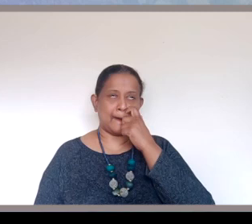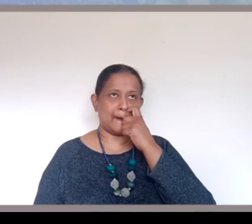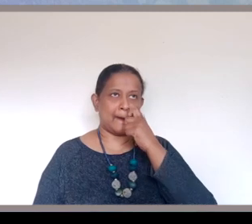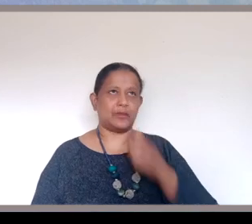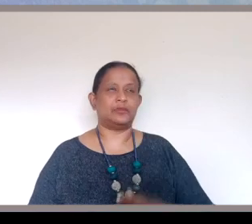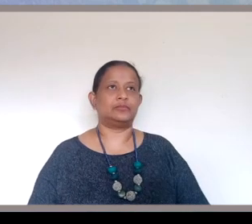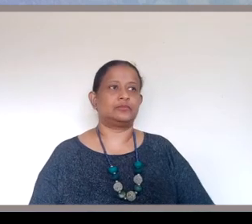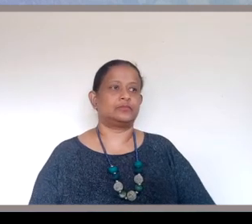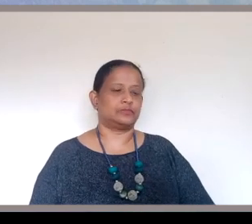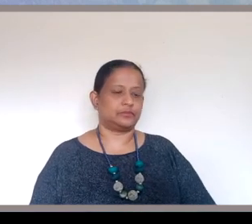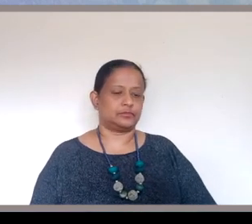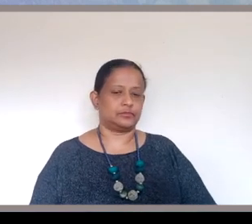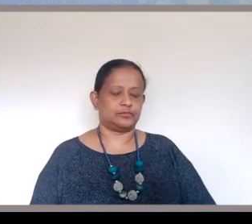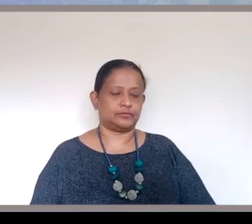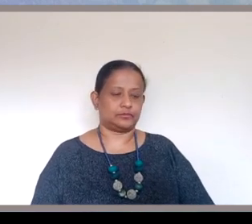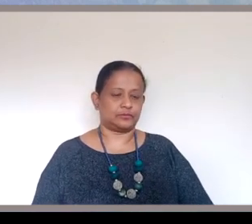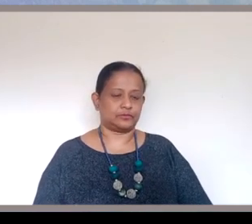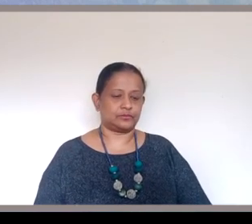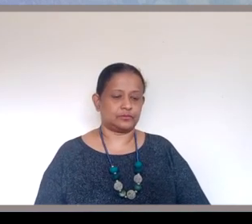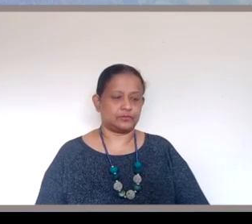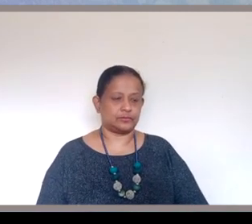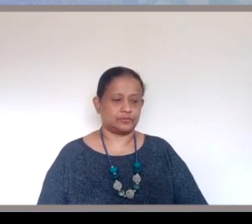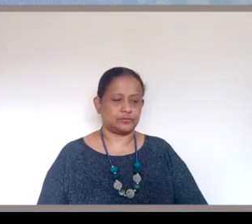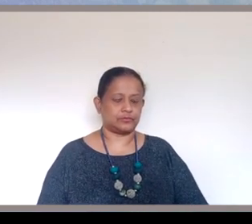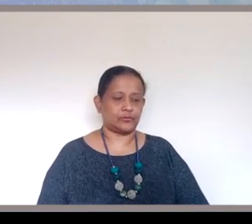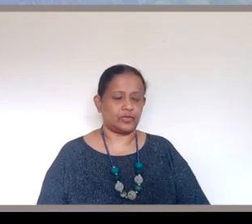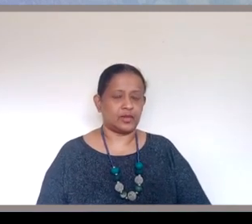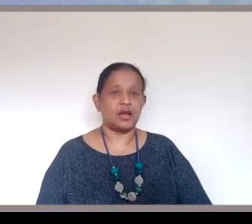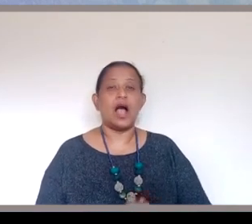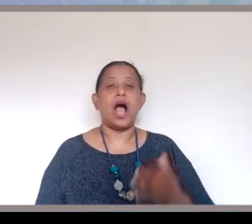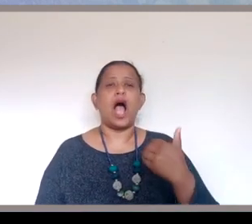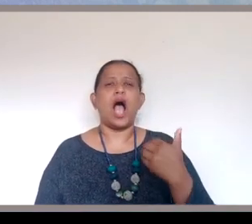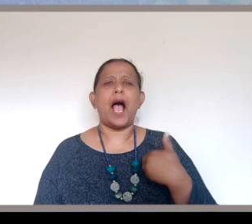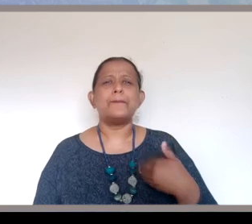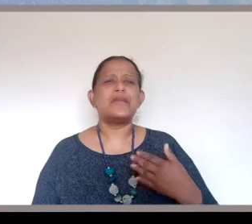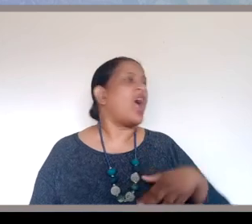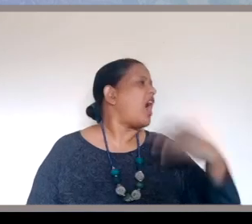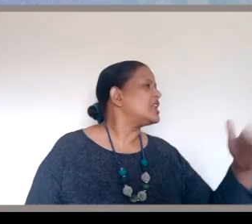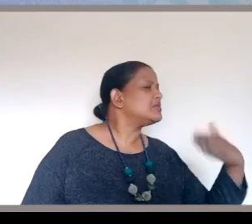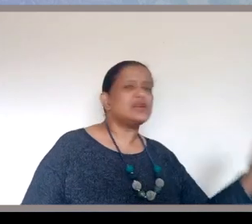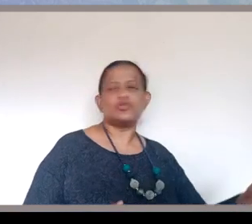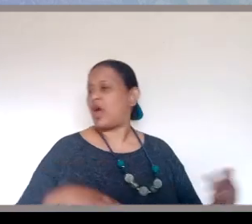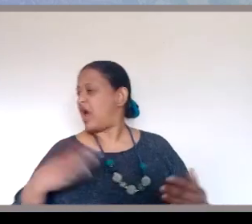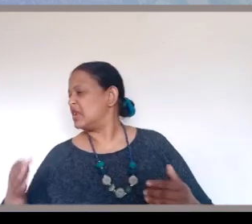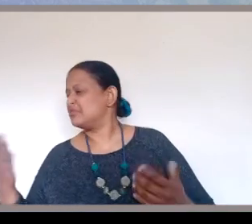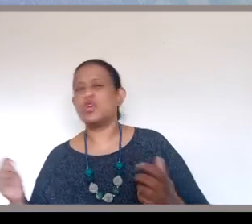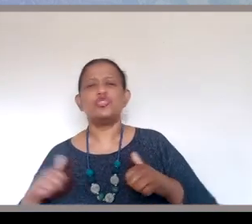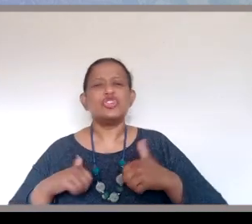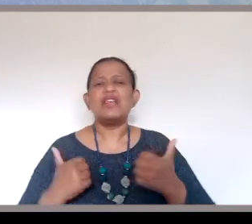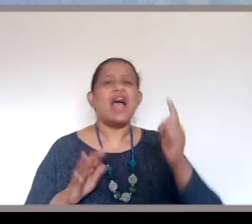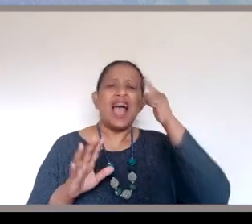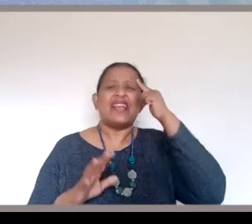may not know what the other person is going through. Let God deal with this. You see, you replace the